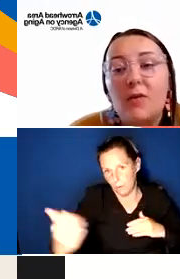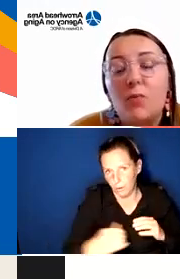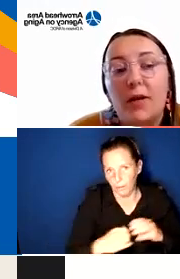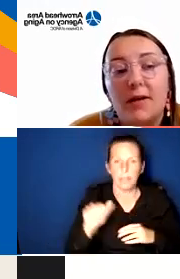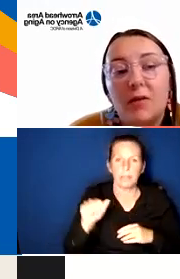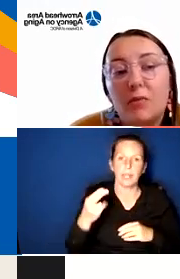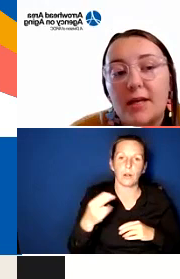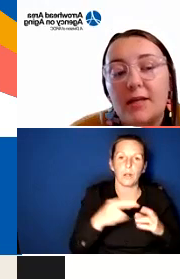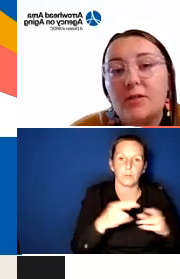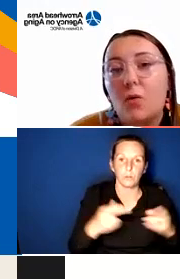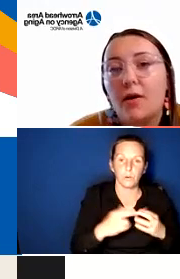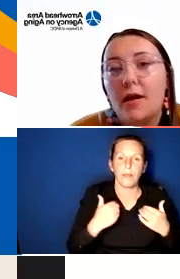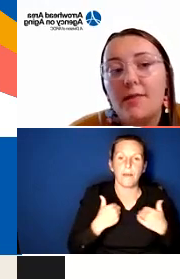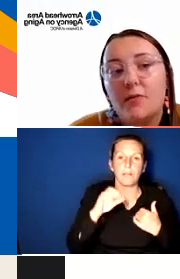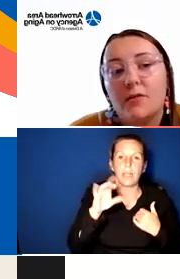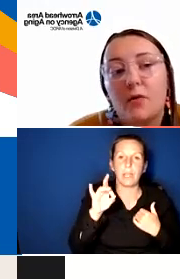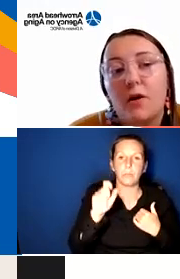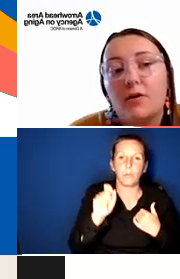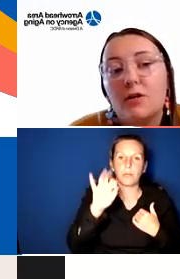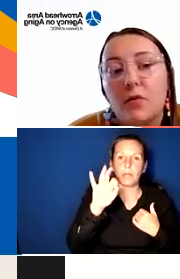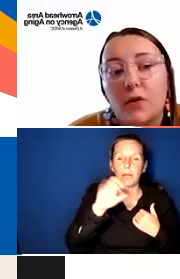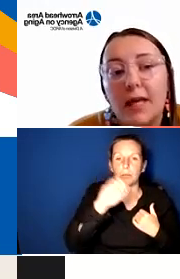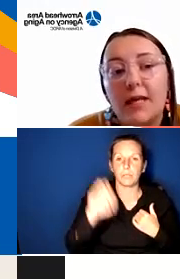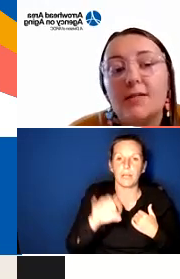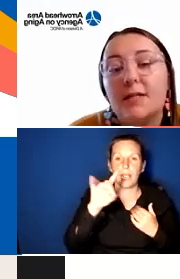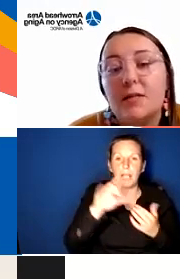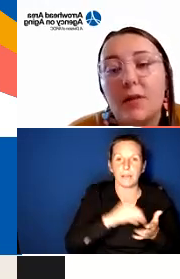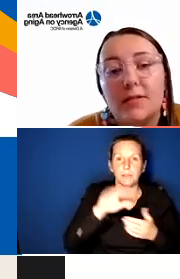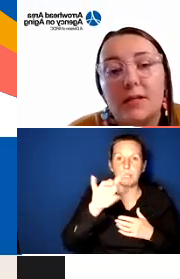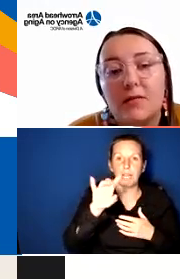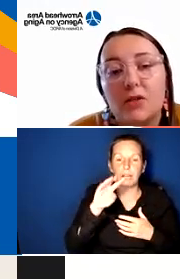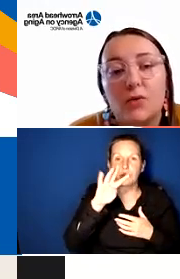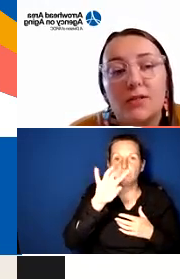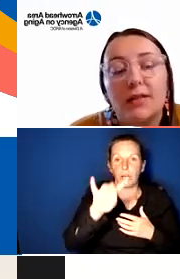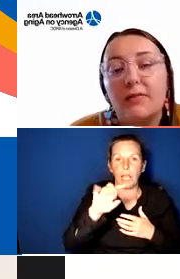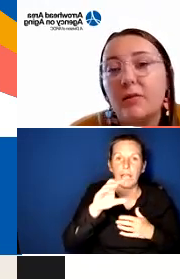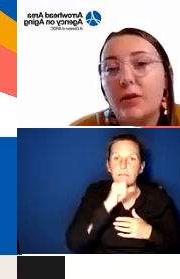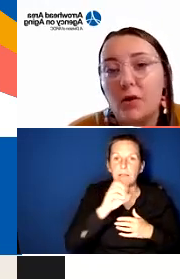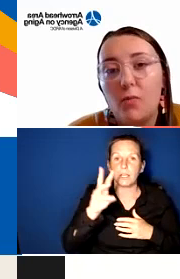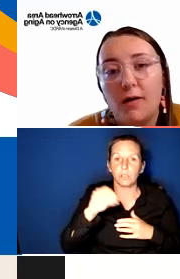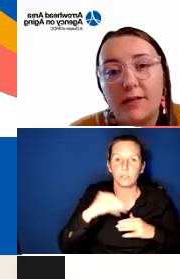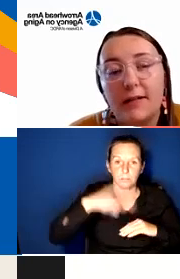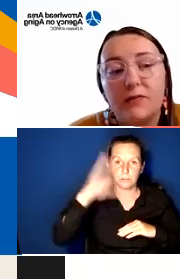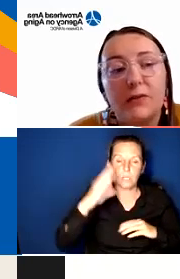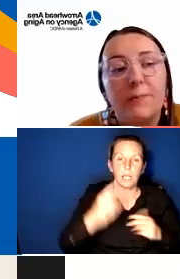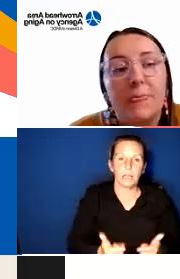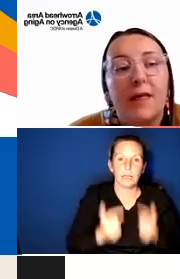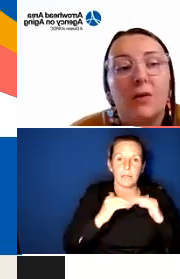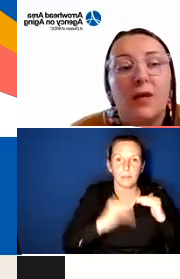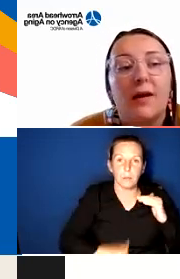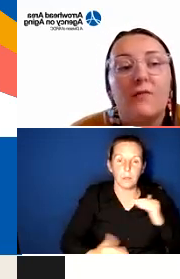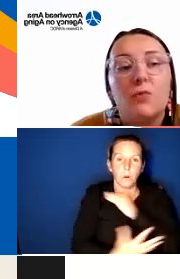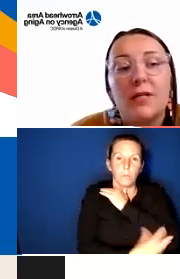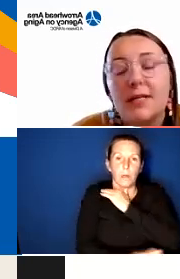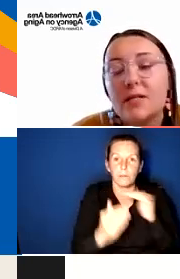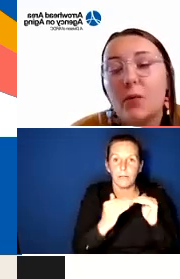have 8.9% or 8,448 60-plus individuals living below poverty level, and